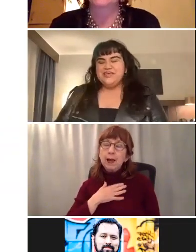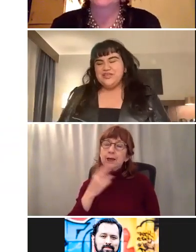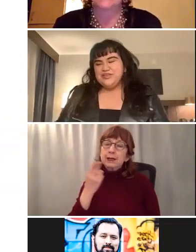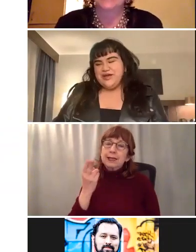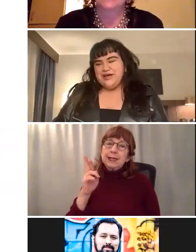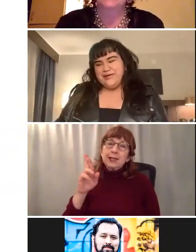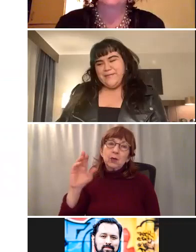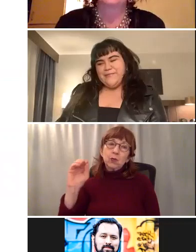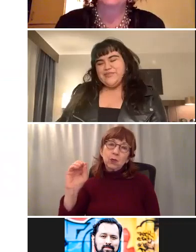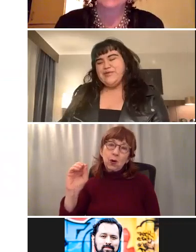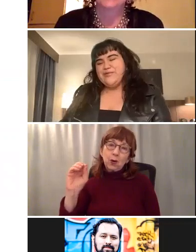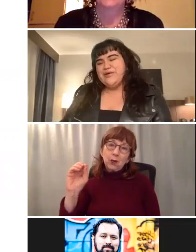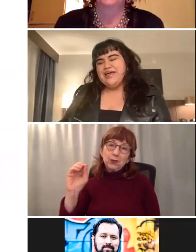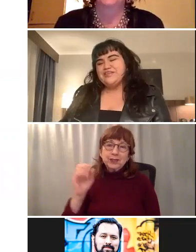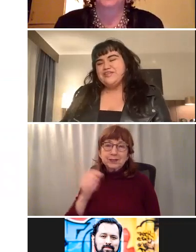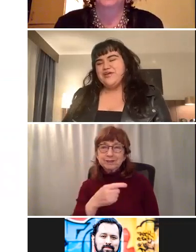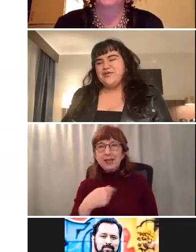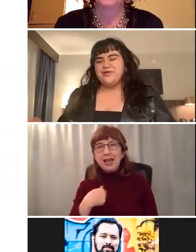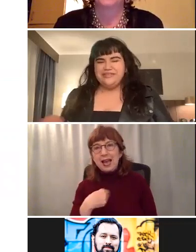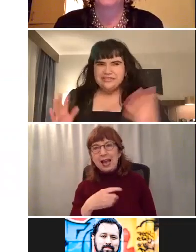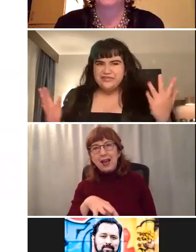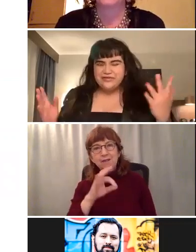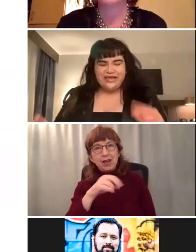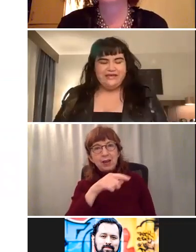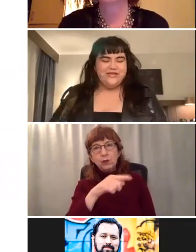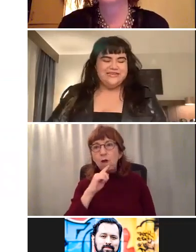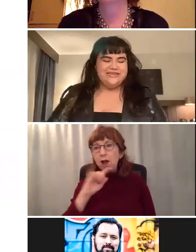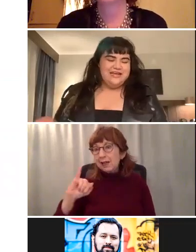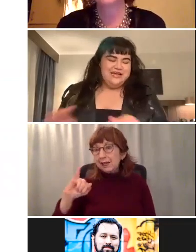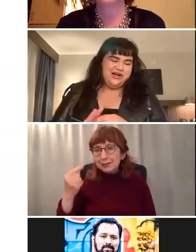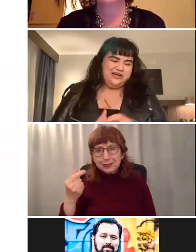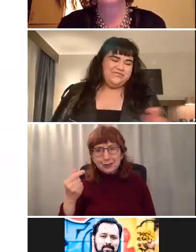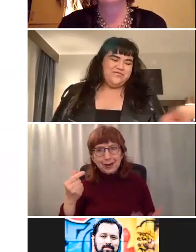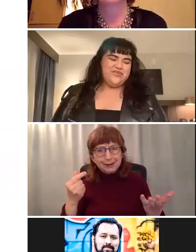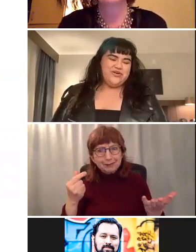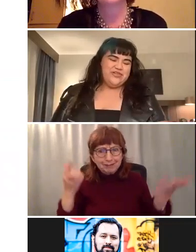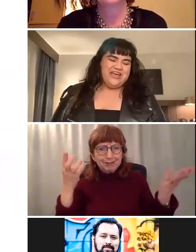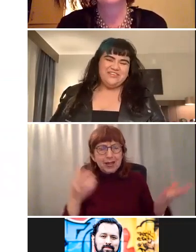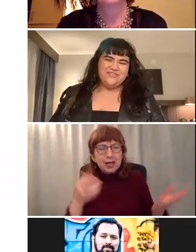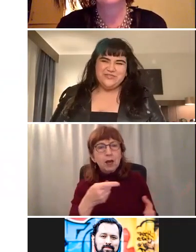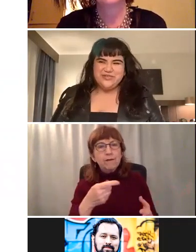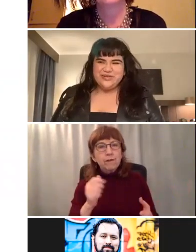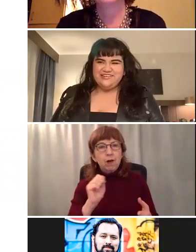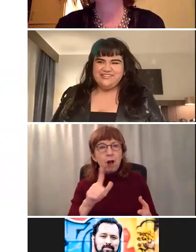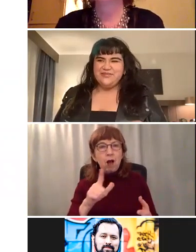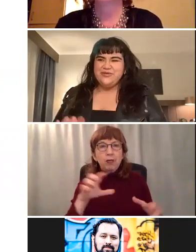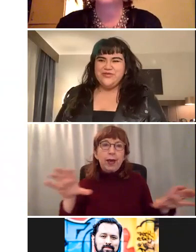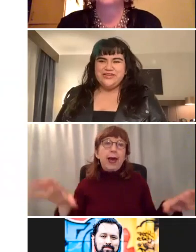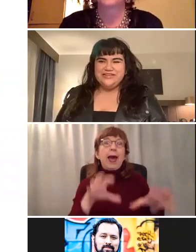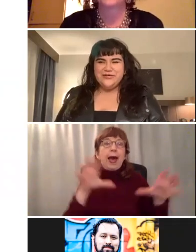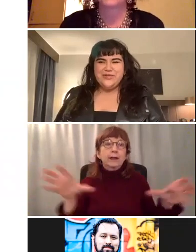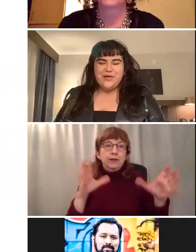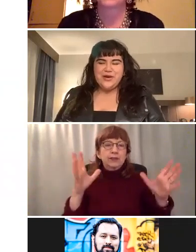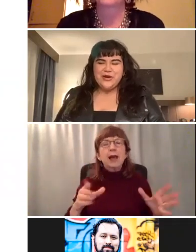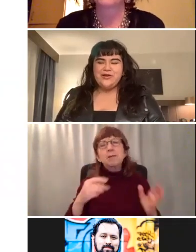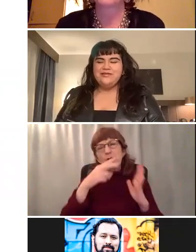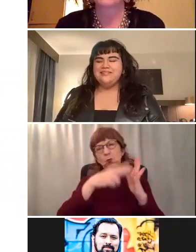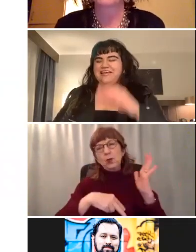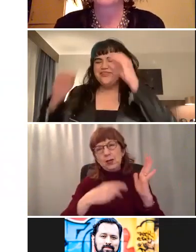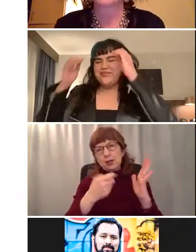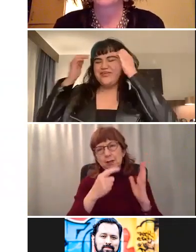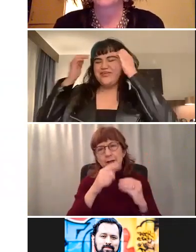heroes. So I actually found her on Instagram for all the activism she does. So I'm going to read a little about